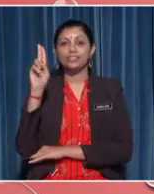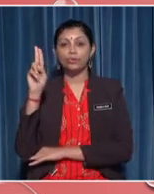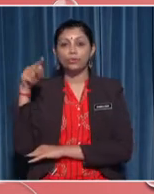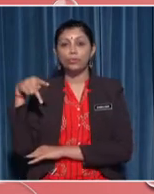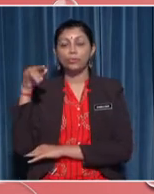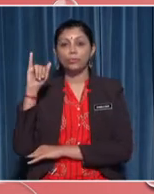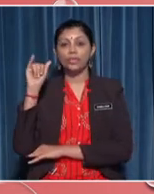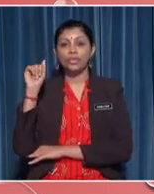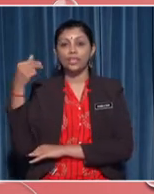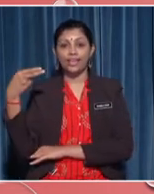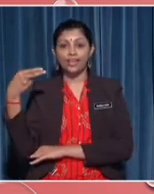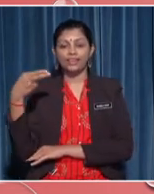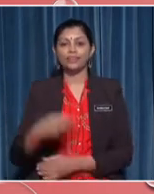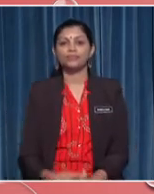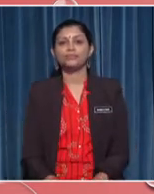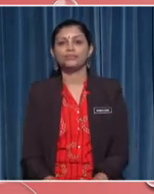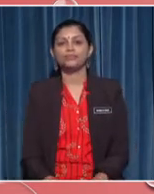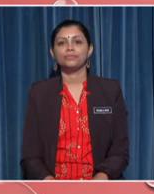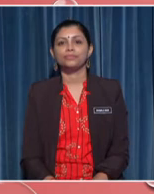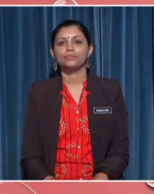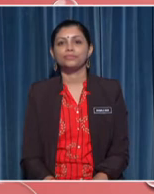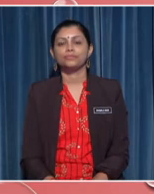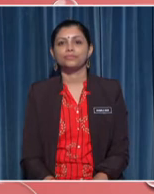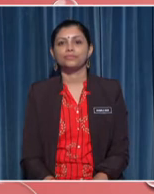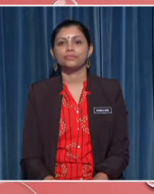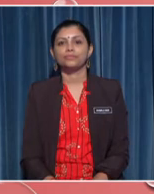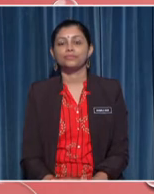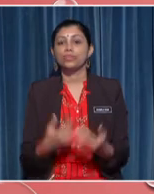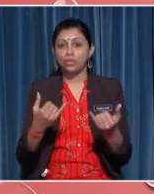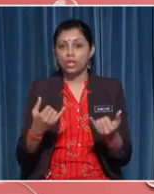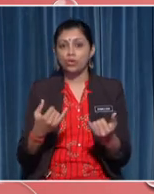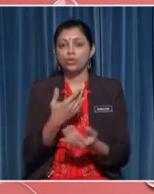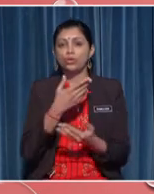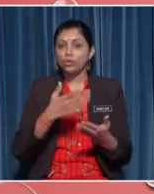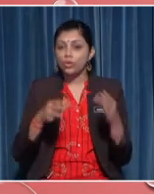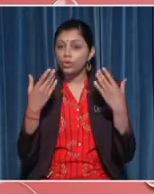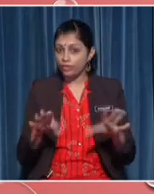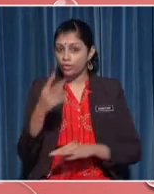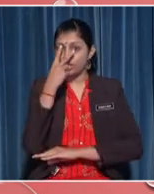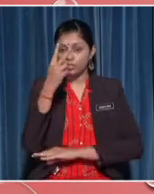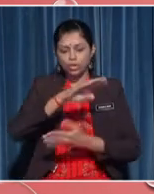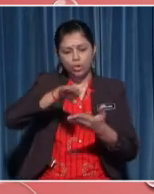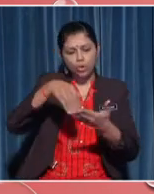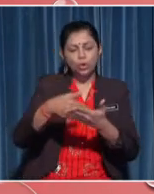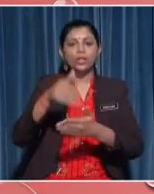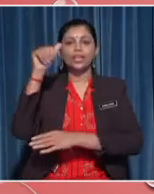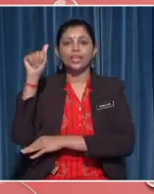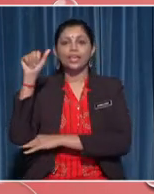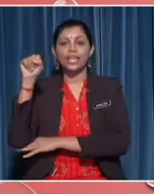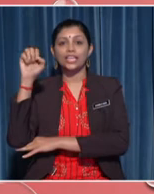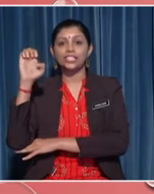rupiah. So, we have go through all the ASEAN countries and their